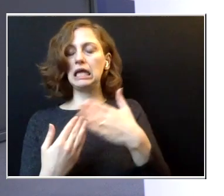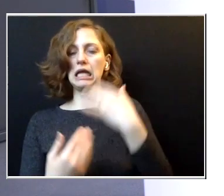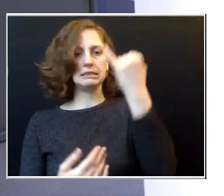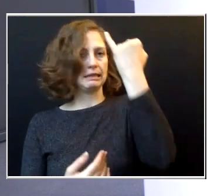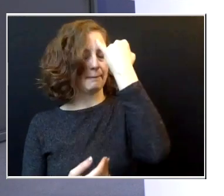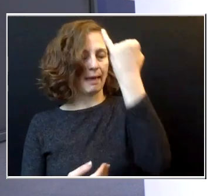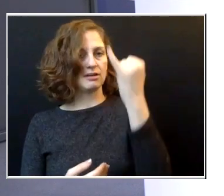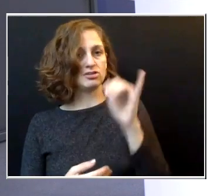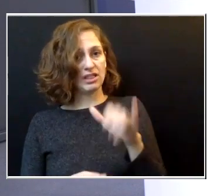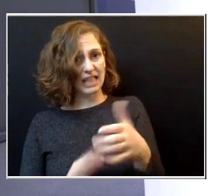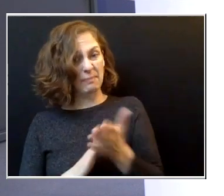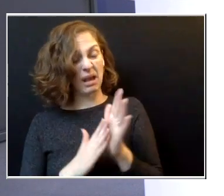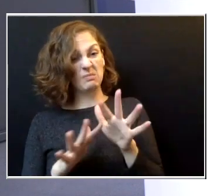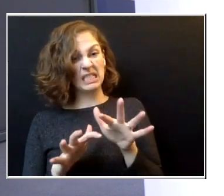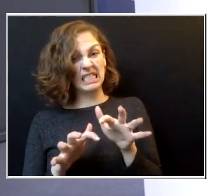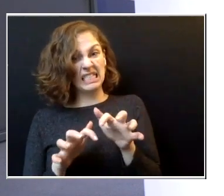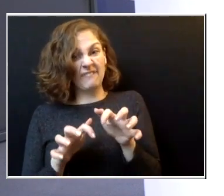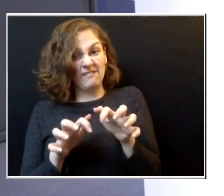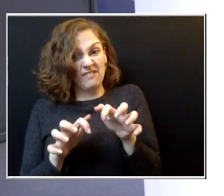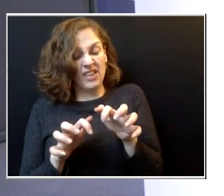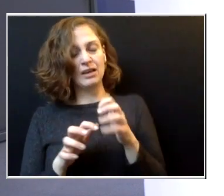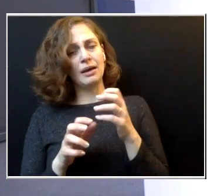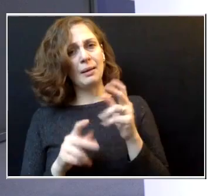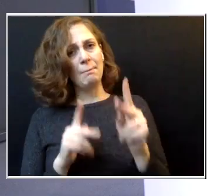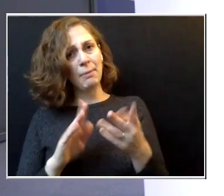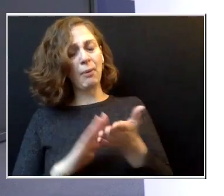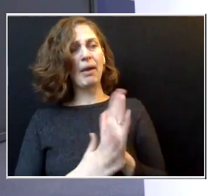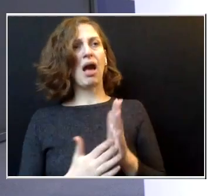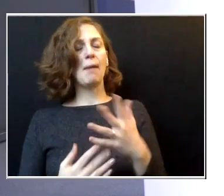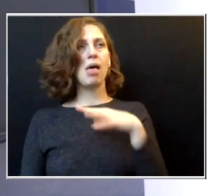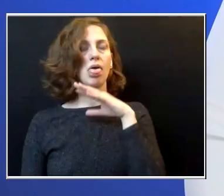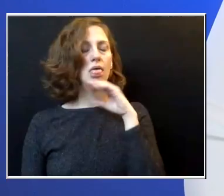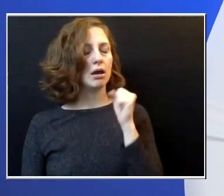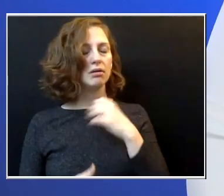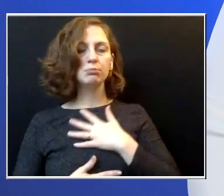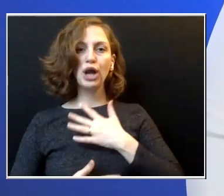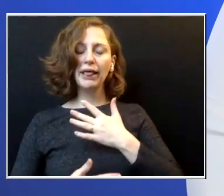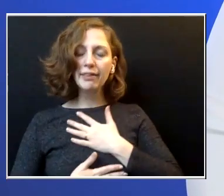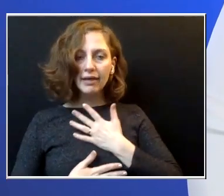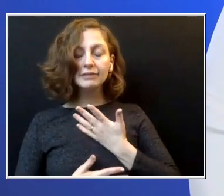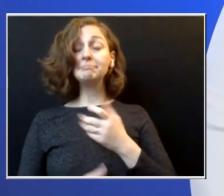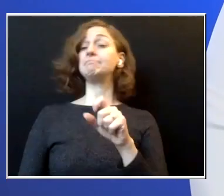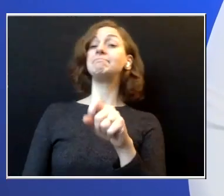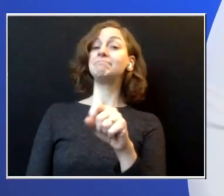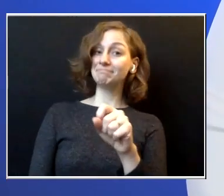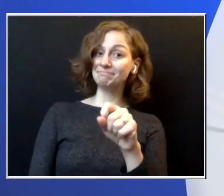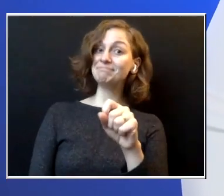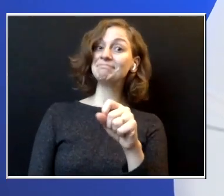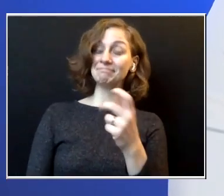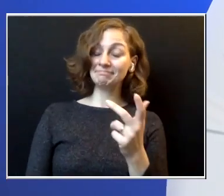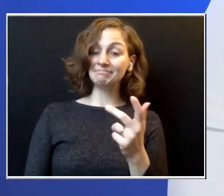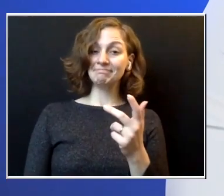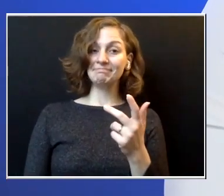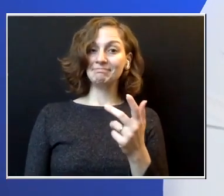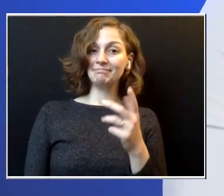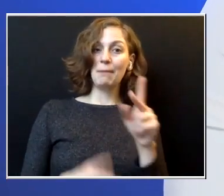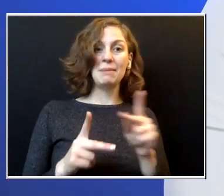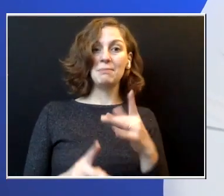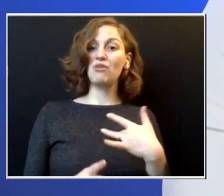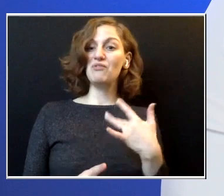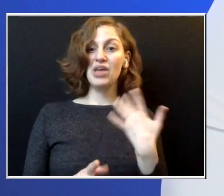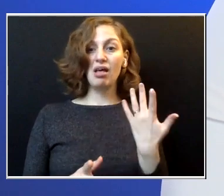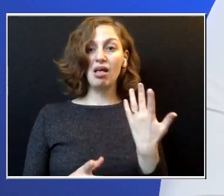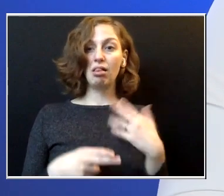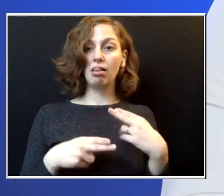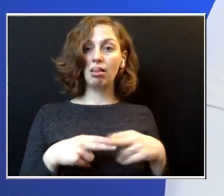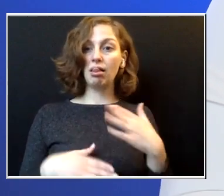tired breathing. Yes. It's something where you really can't expand the lungs, and sometimes people feel short of breath even when their oxygen levels are